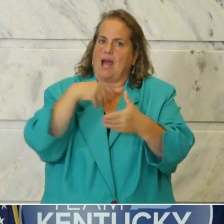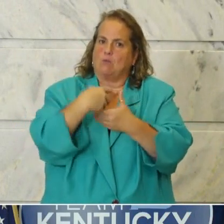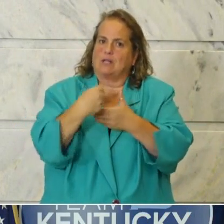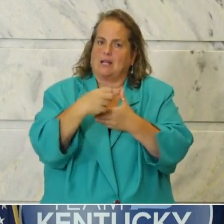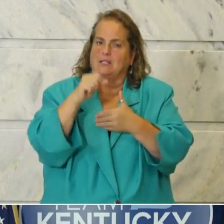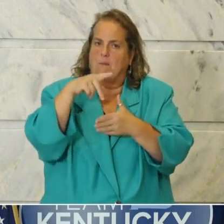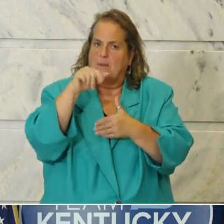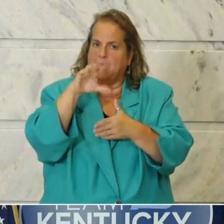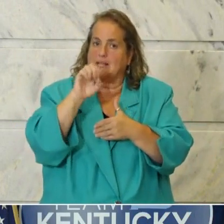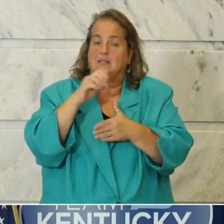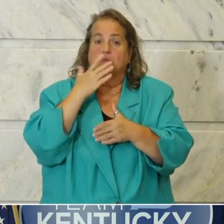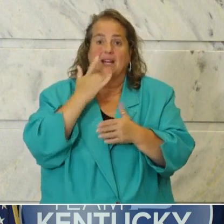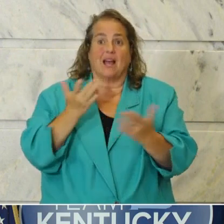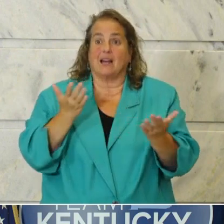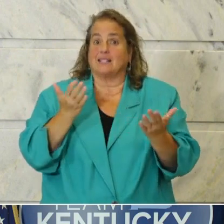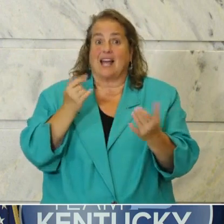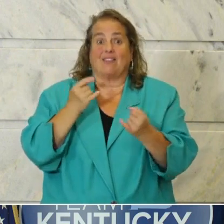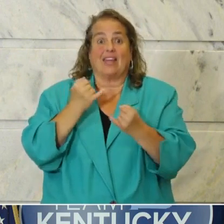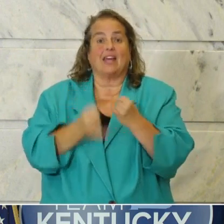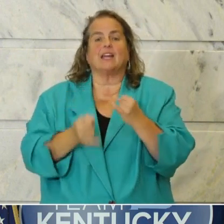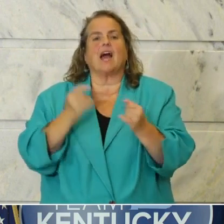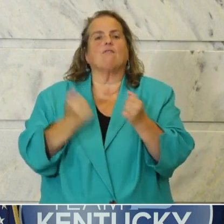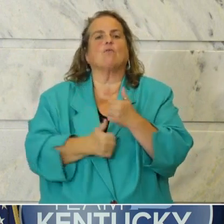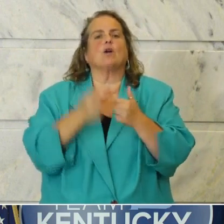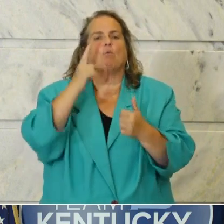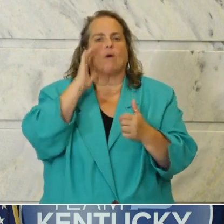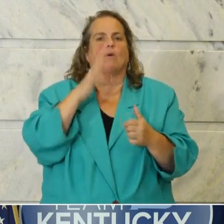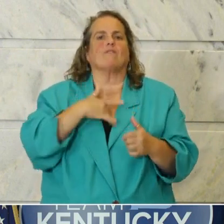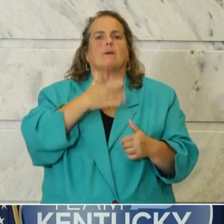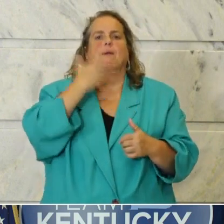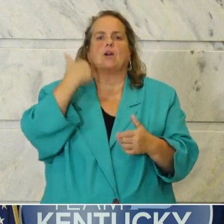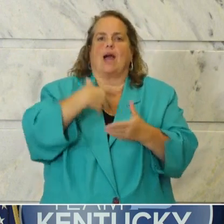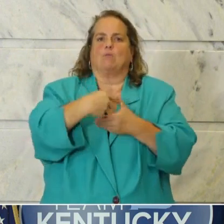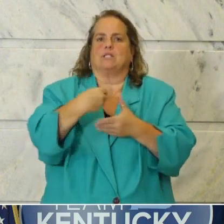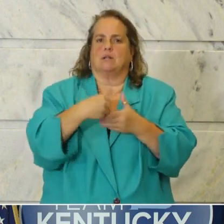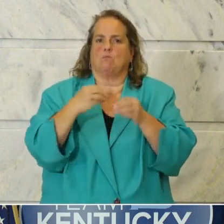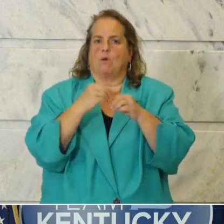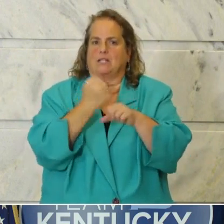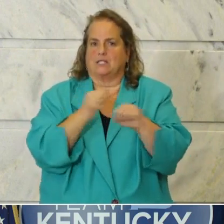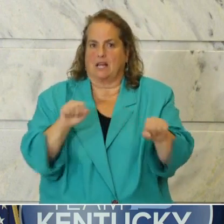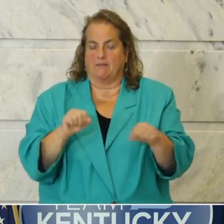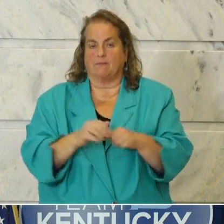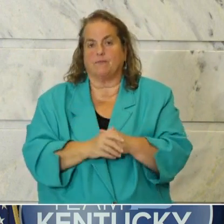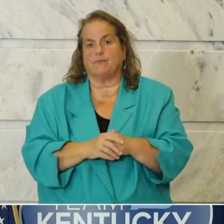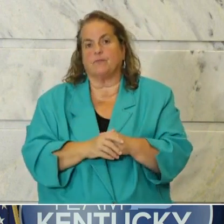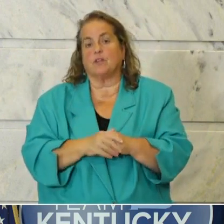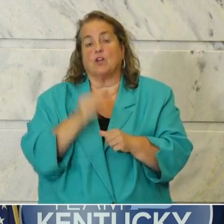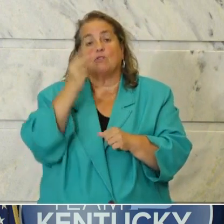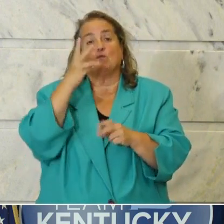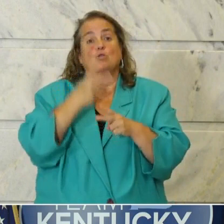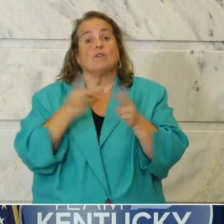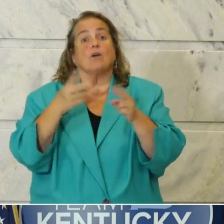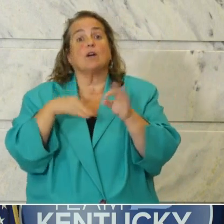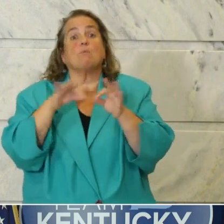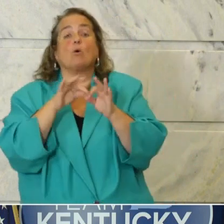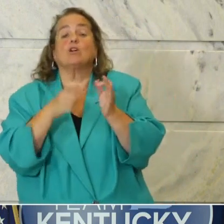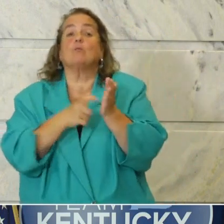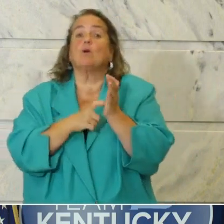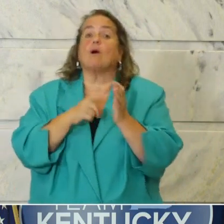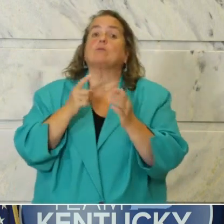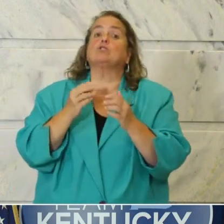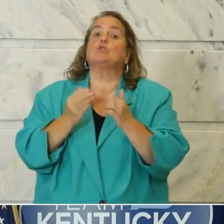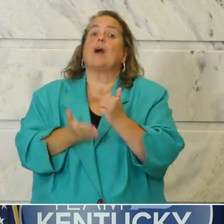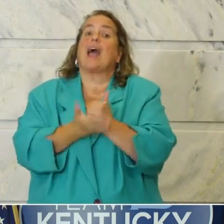in the end, everyone's a little better outside when doing this. We want to hit a few really important requirements to